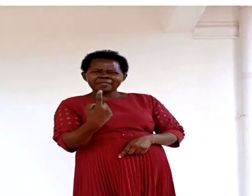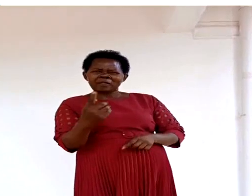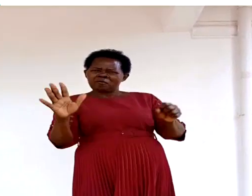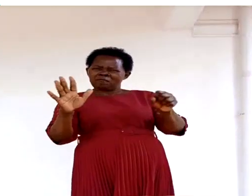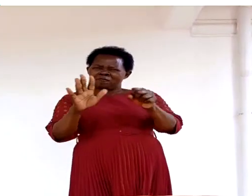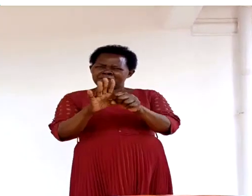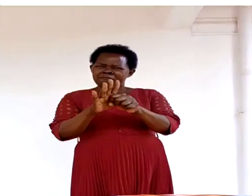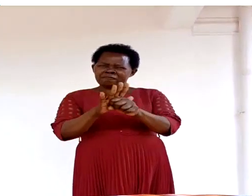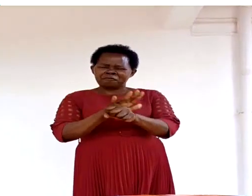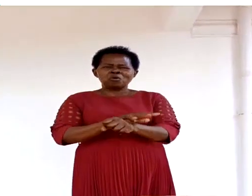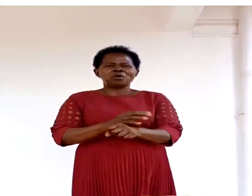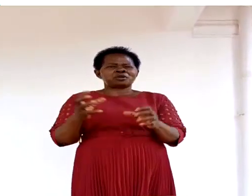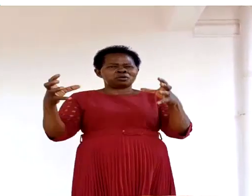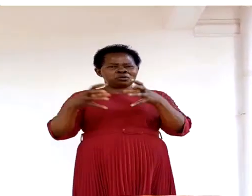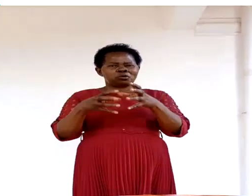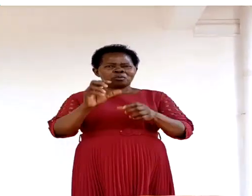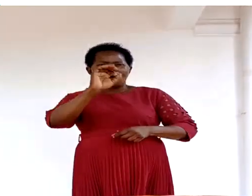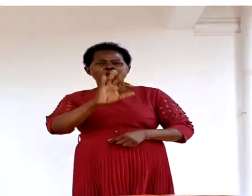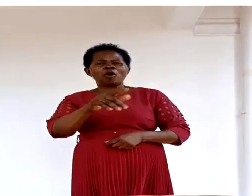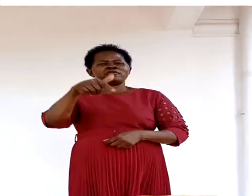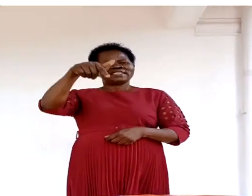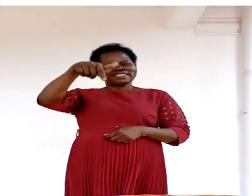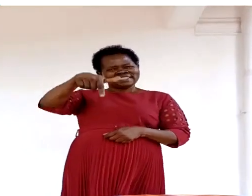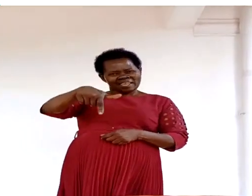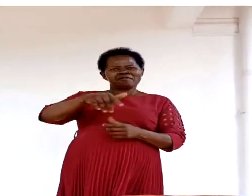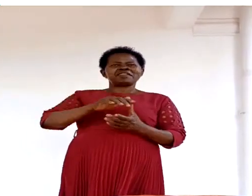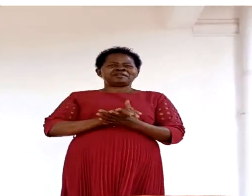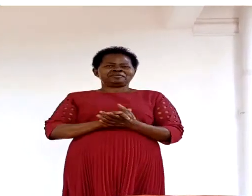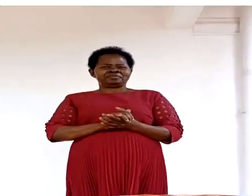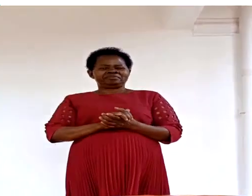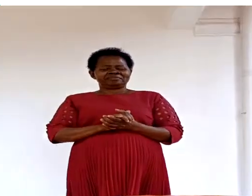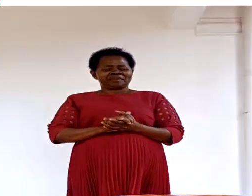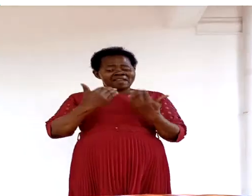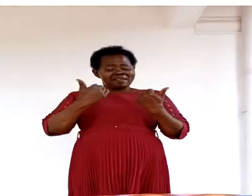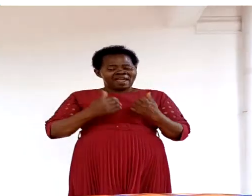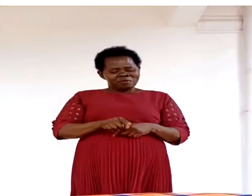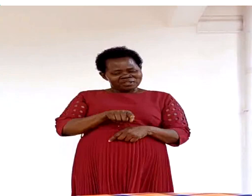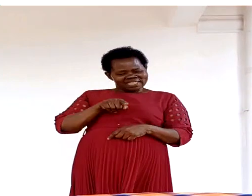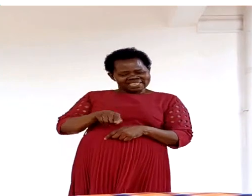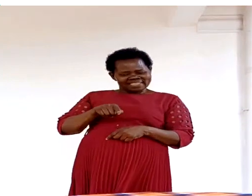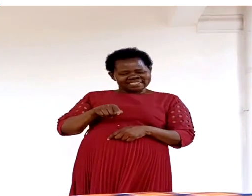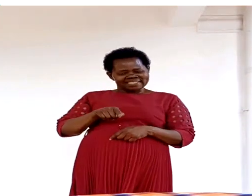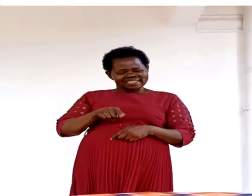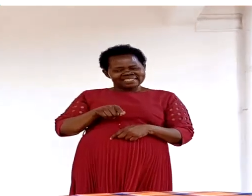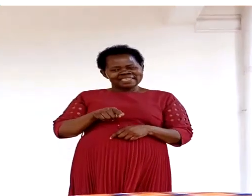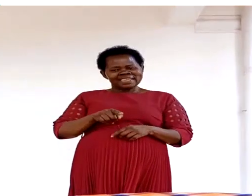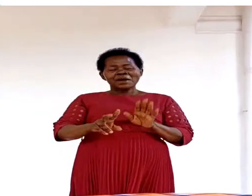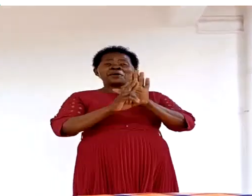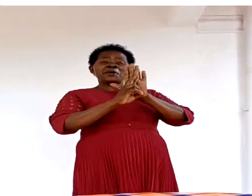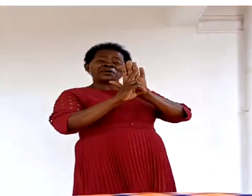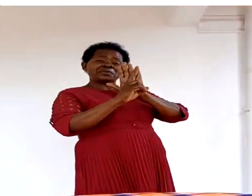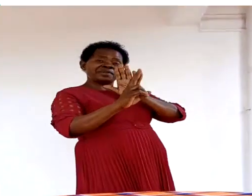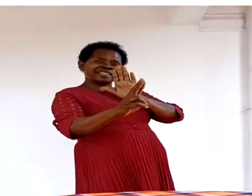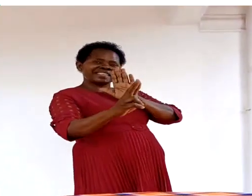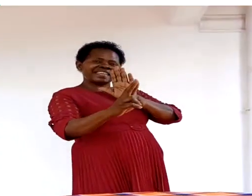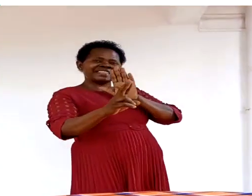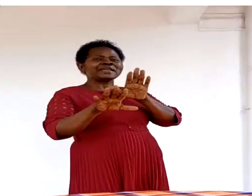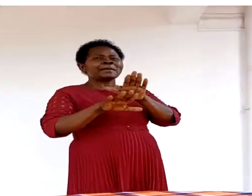one full group of seven pens. Now,